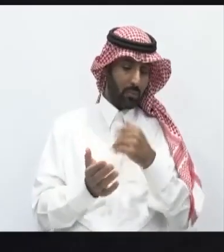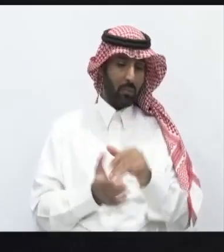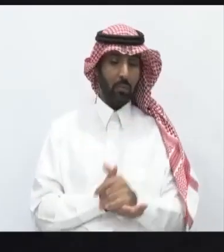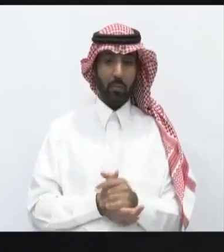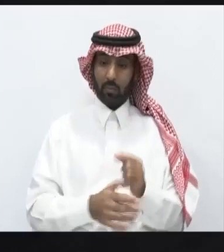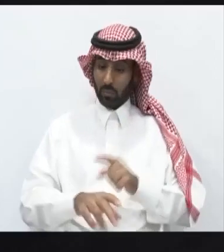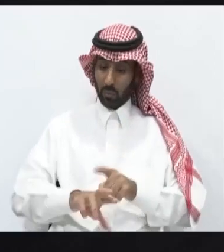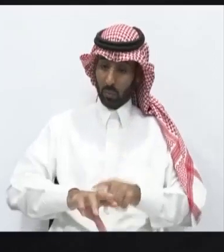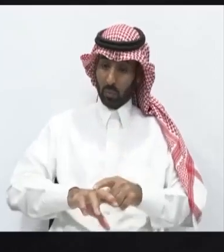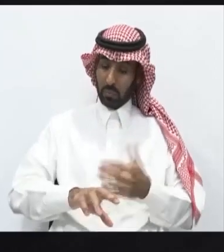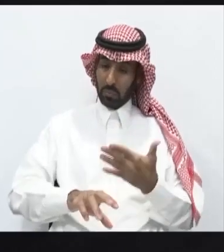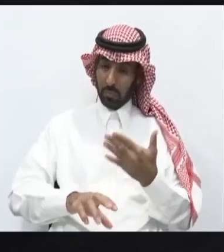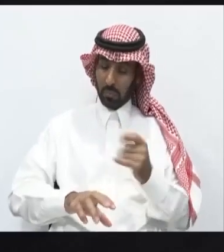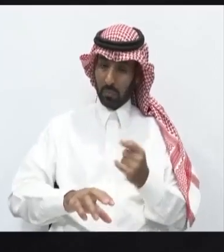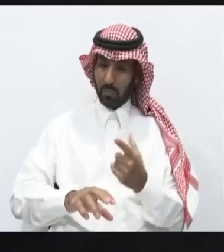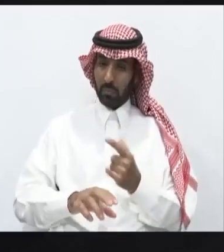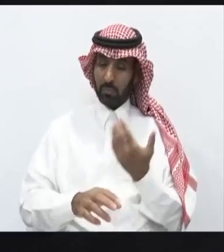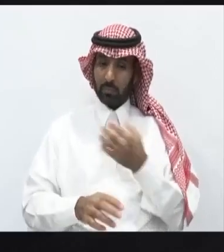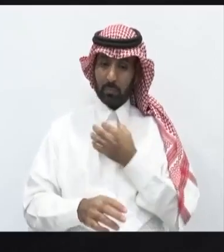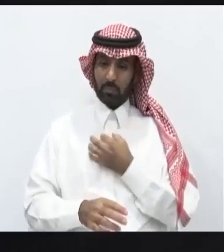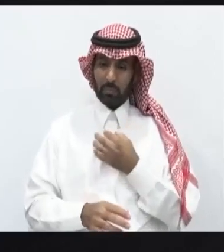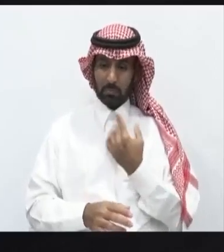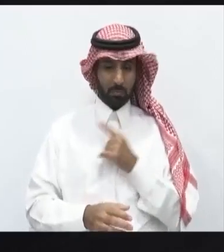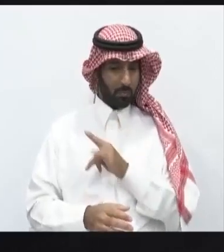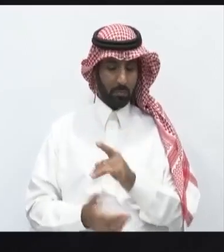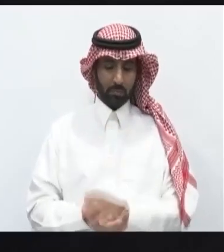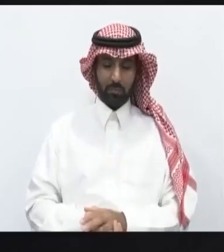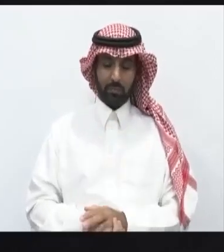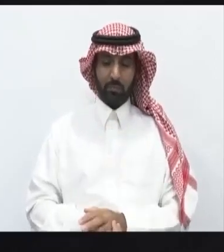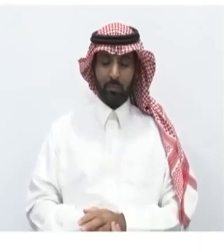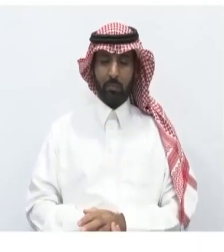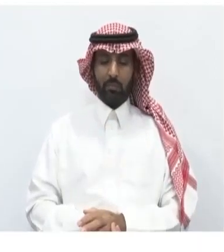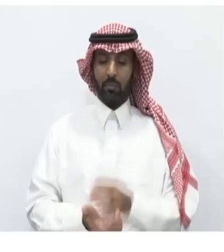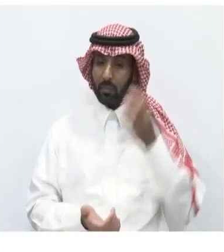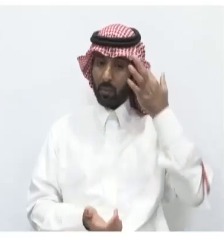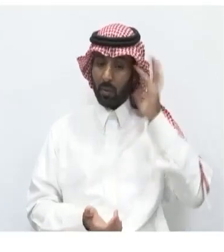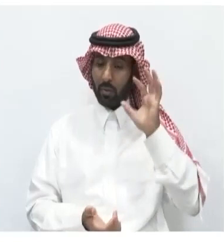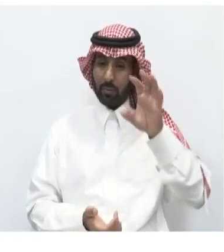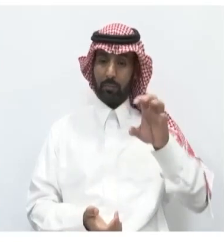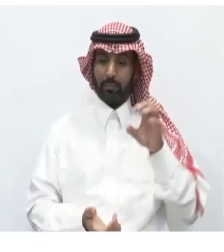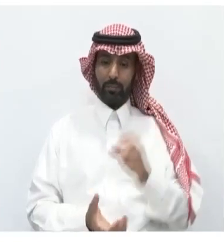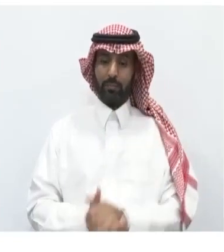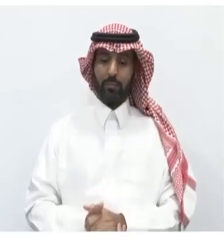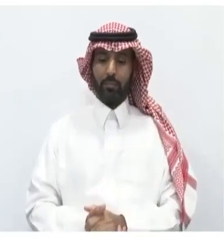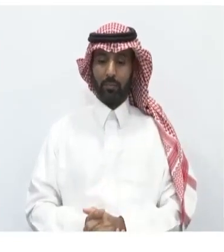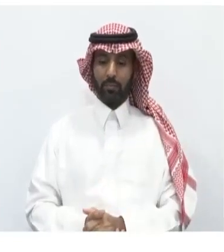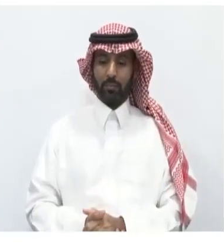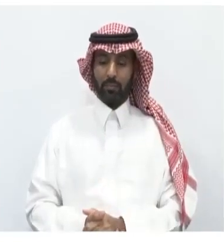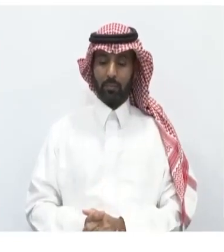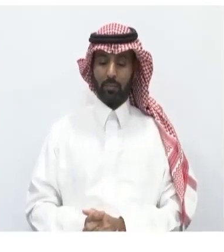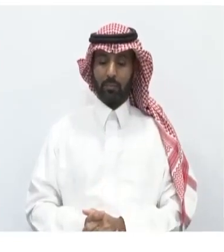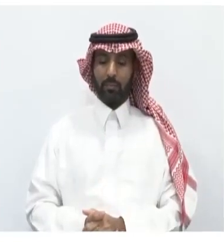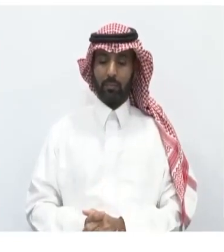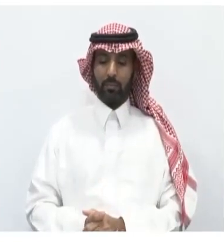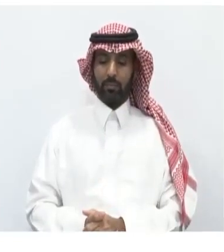now some of these are important to take, some of these aren't. So it's up to you whether you what you want to take. You